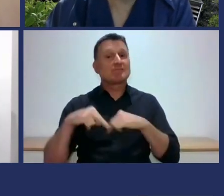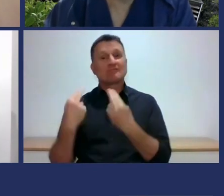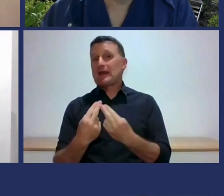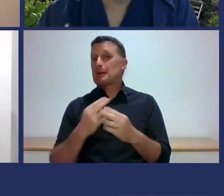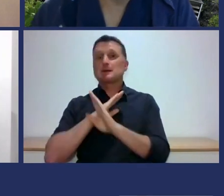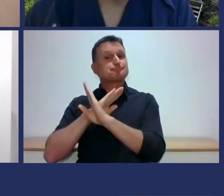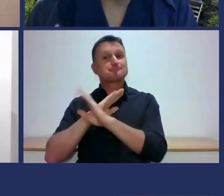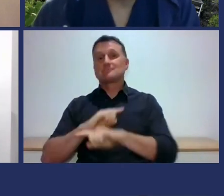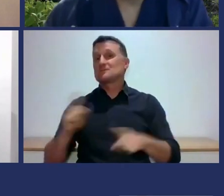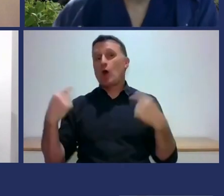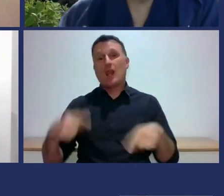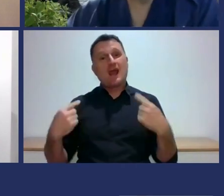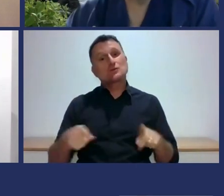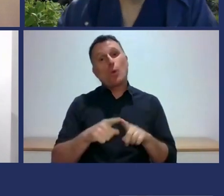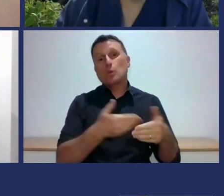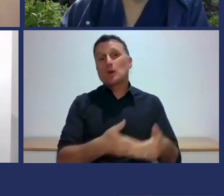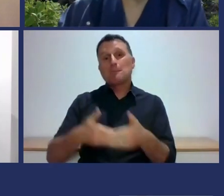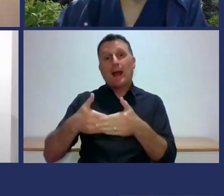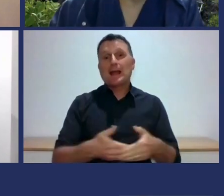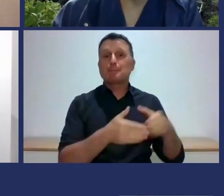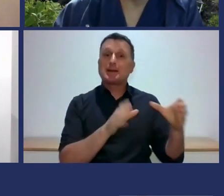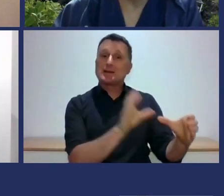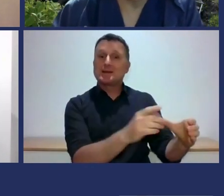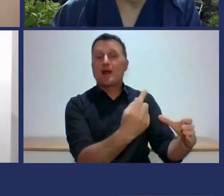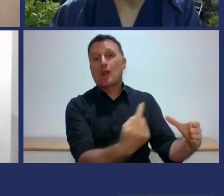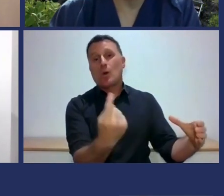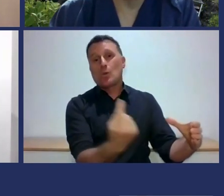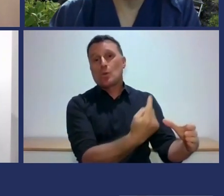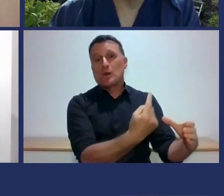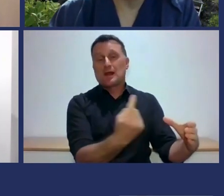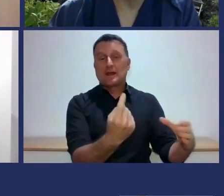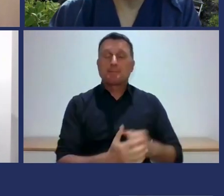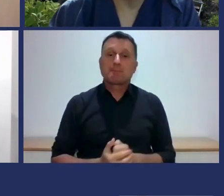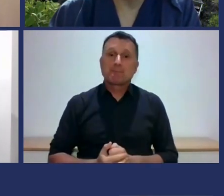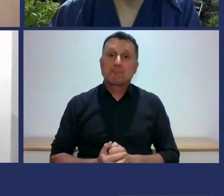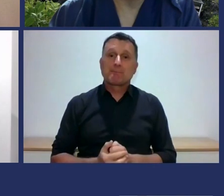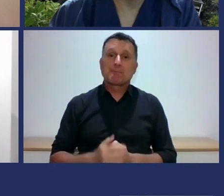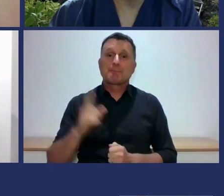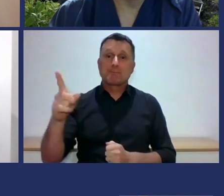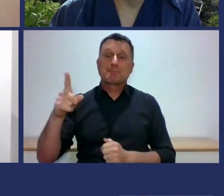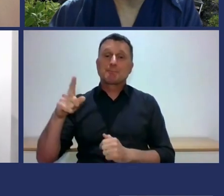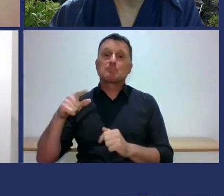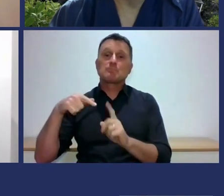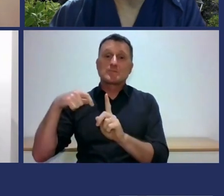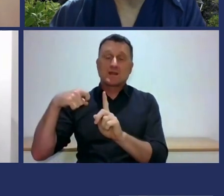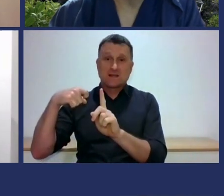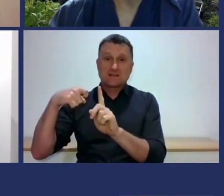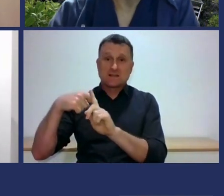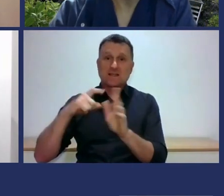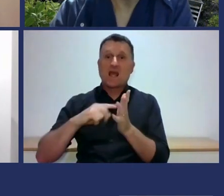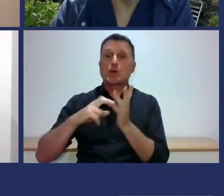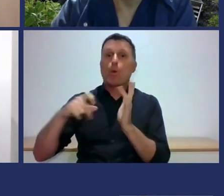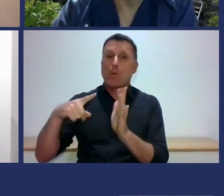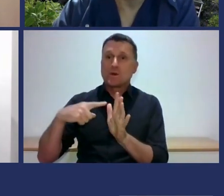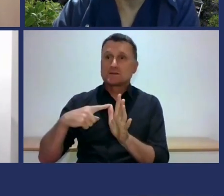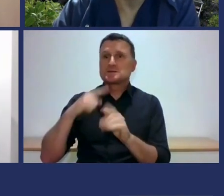alone as well. And there's not a single parent in the world that is not, you know, wanting to do the right thing,